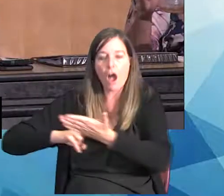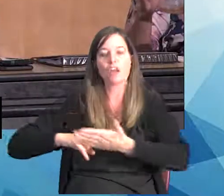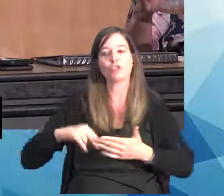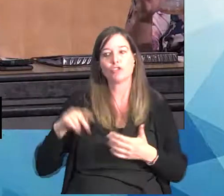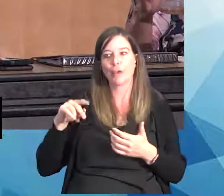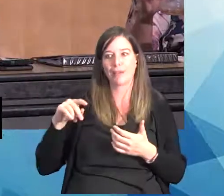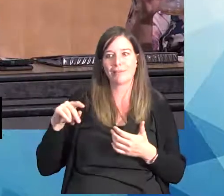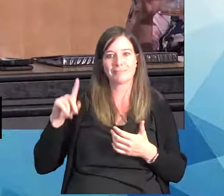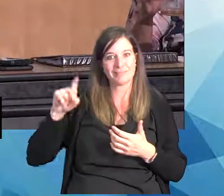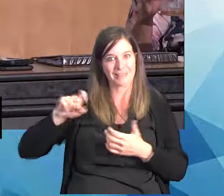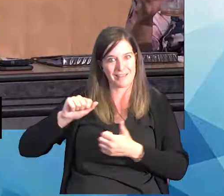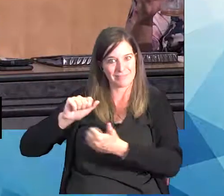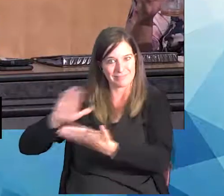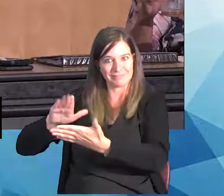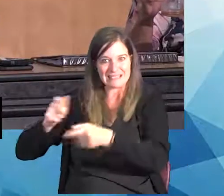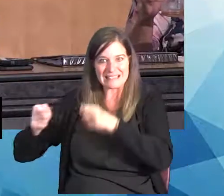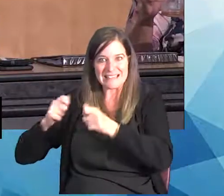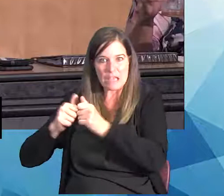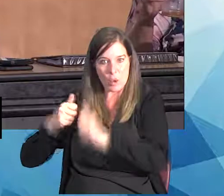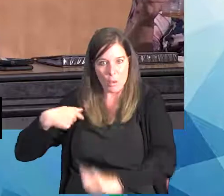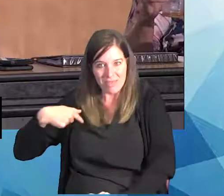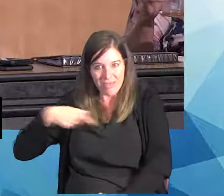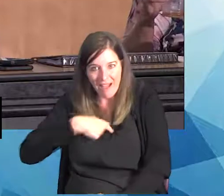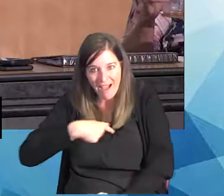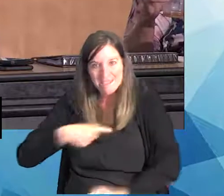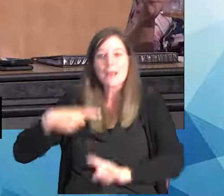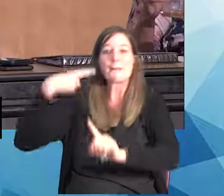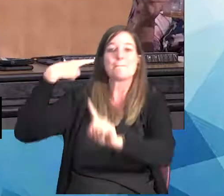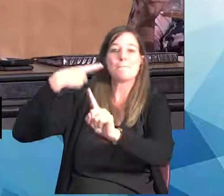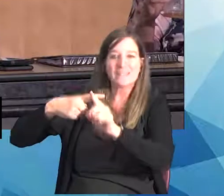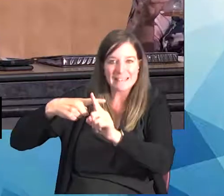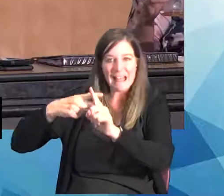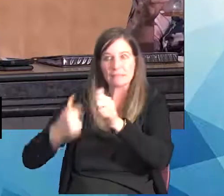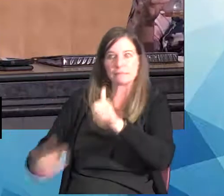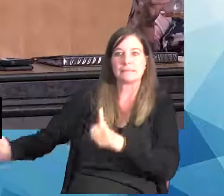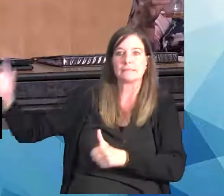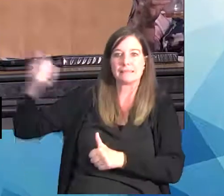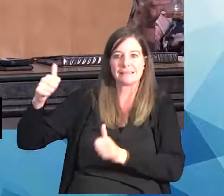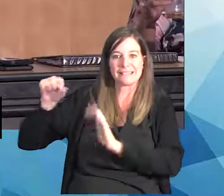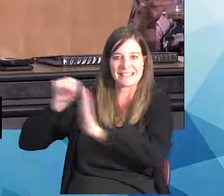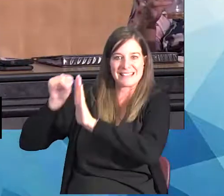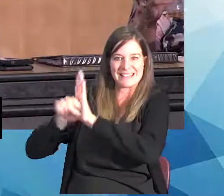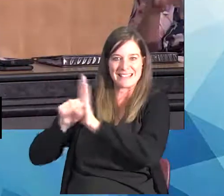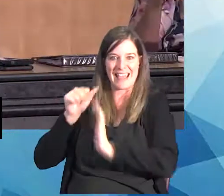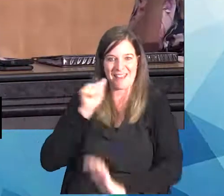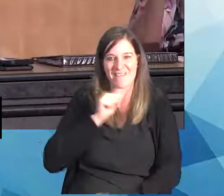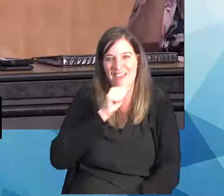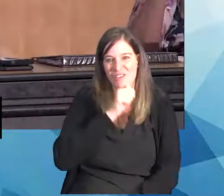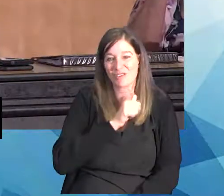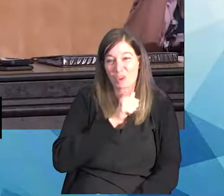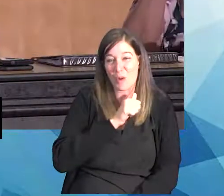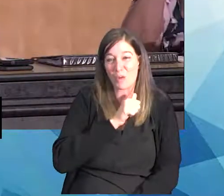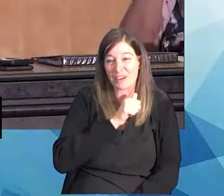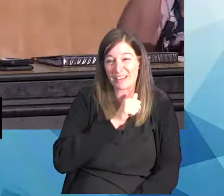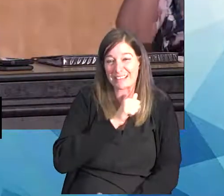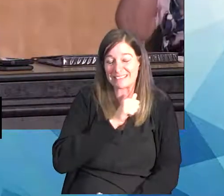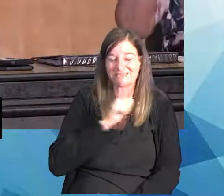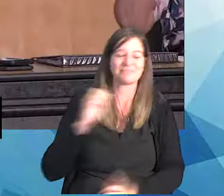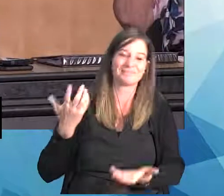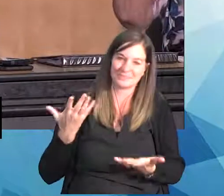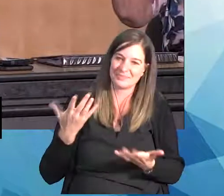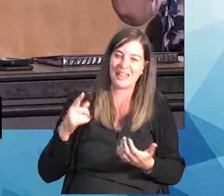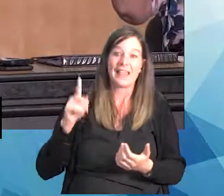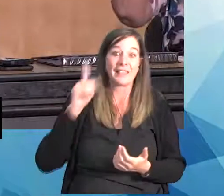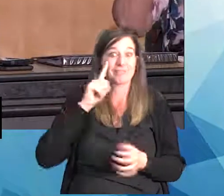us. They have to then deal with the state of Arizona. And that is something that no one in the state takes